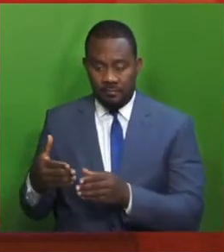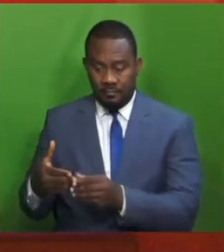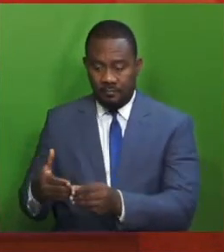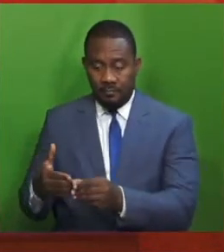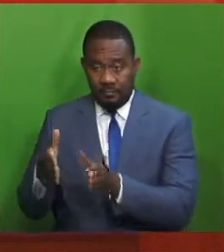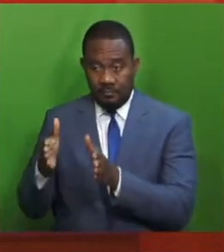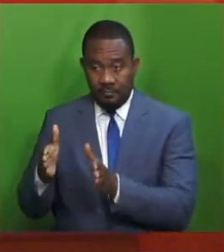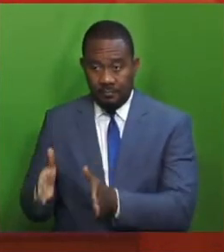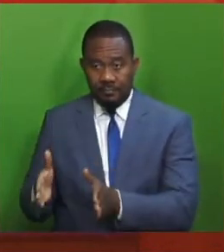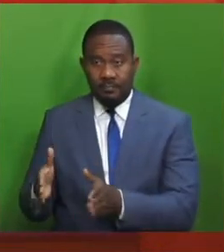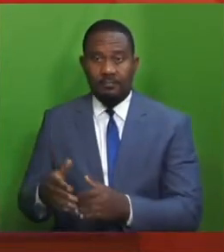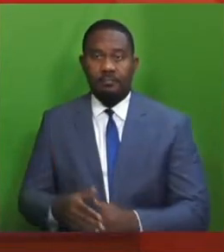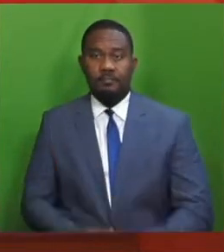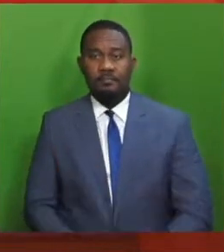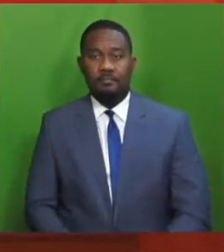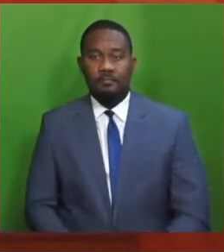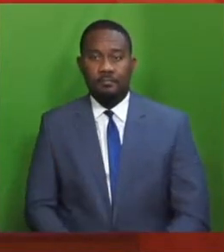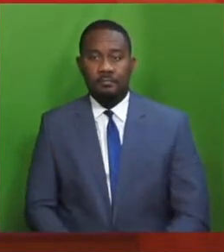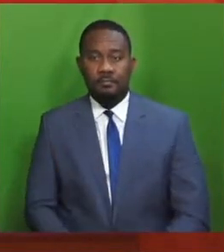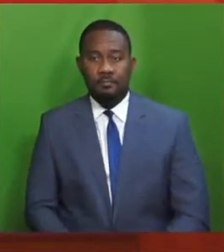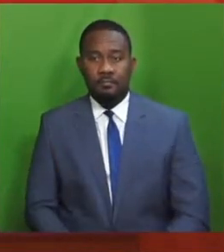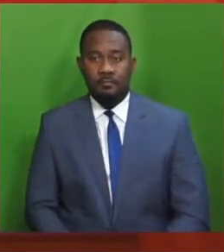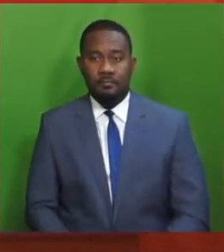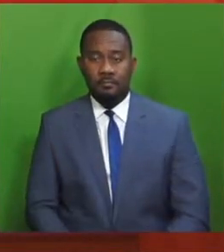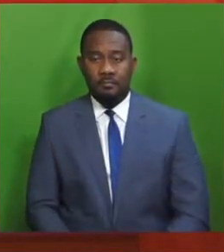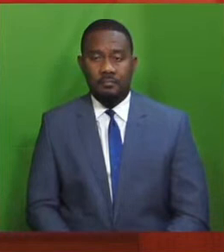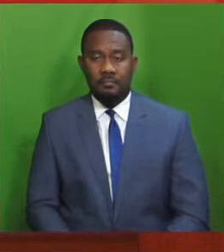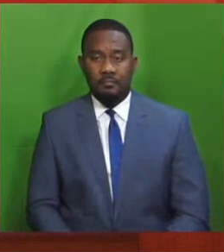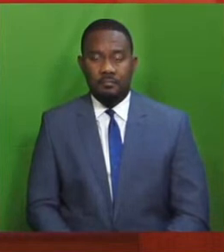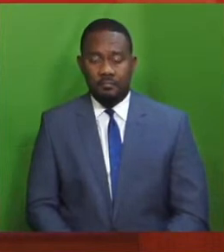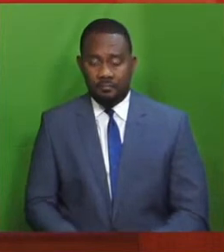and Majority Leader, you may do so now.